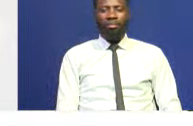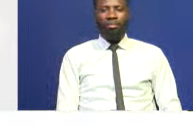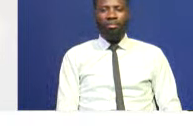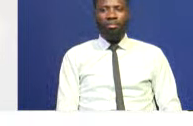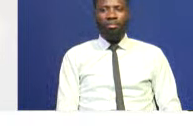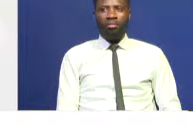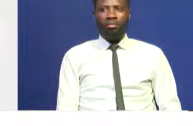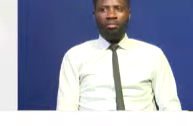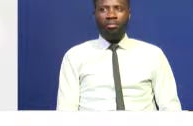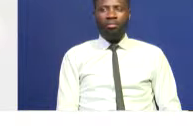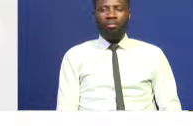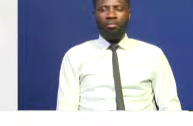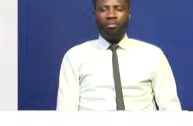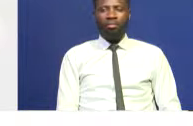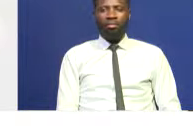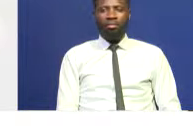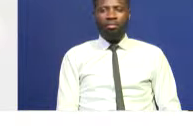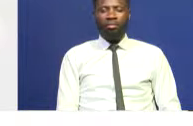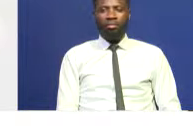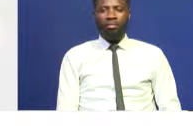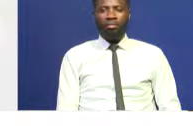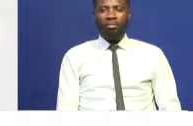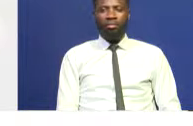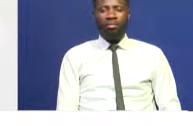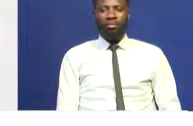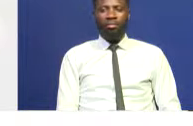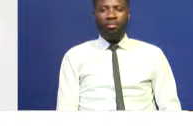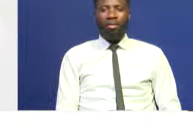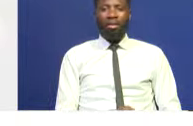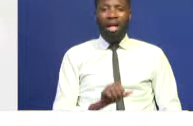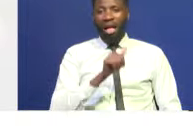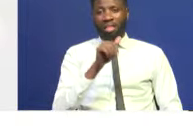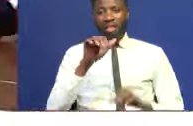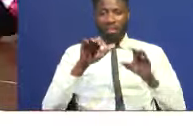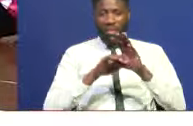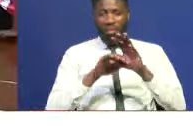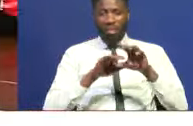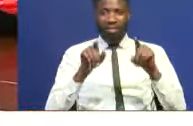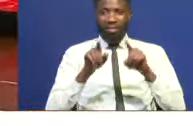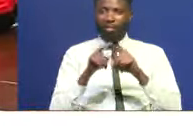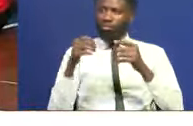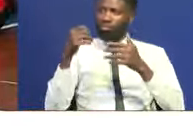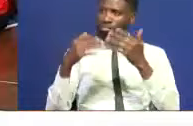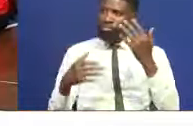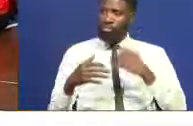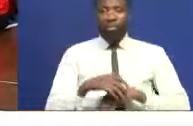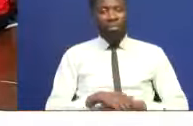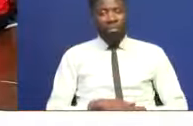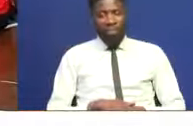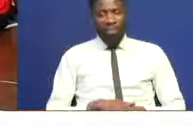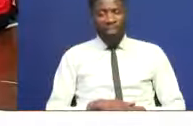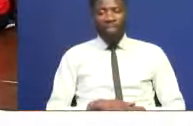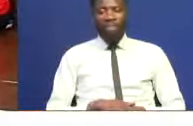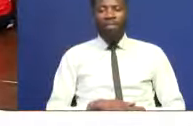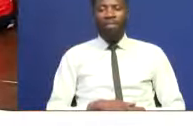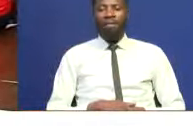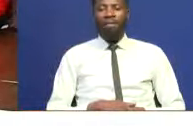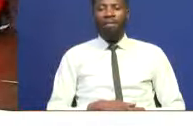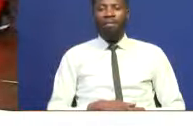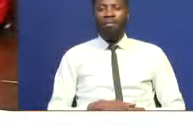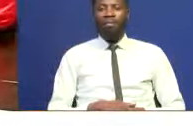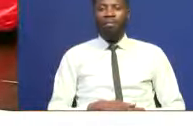and Rachel Akoth. Lilian Otiato, Ashleen Autai, and Winnie Wafula will also be featuring in the